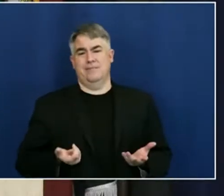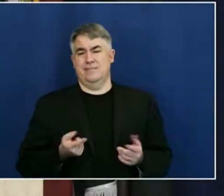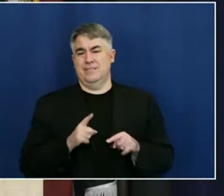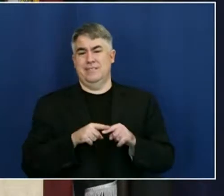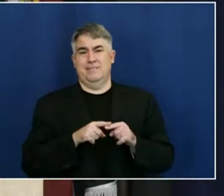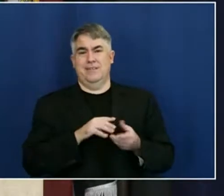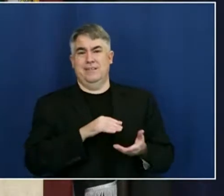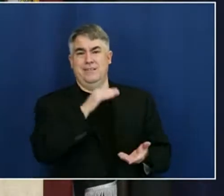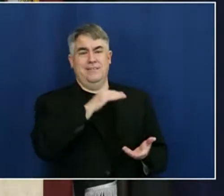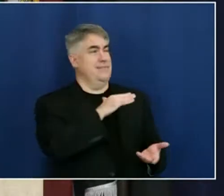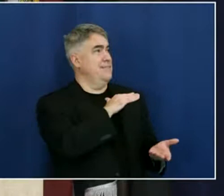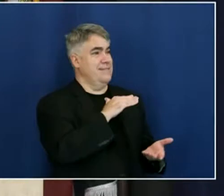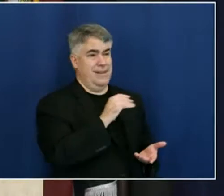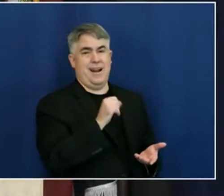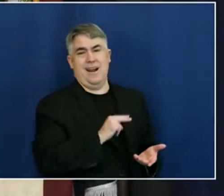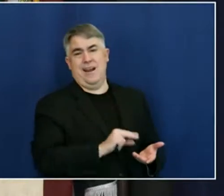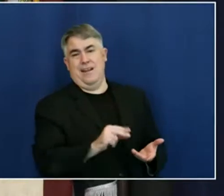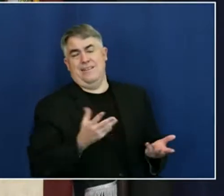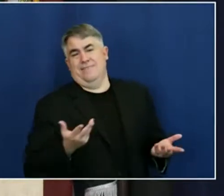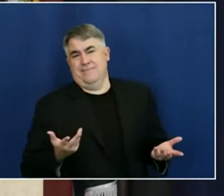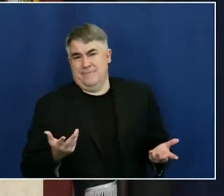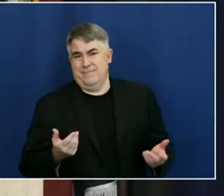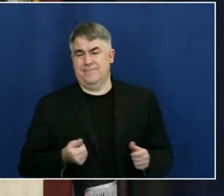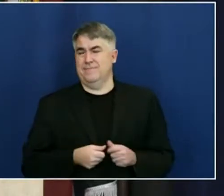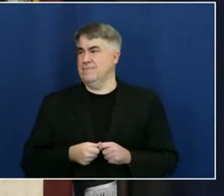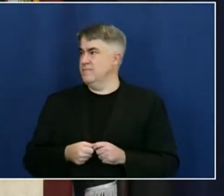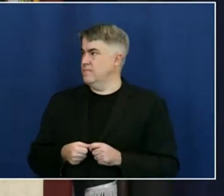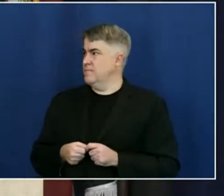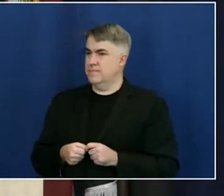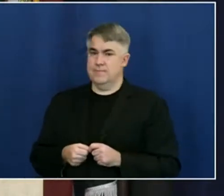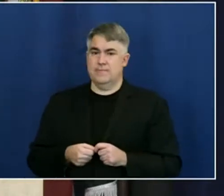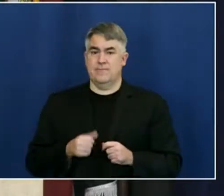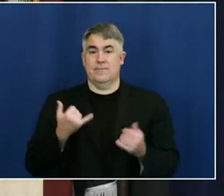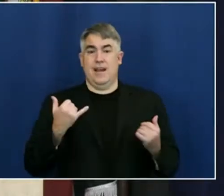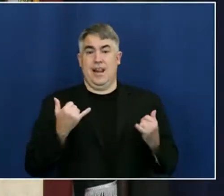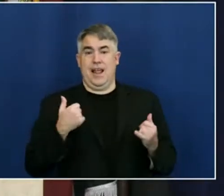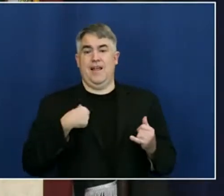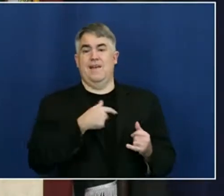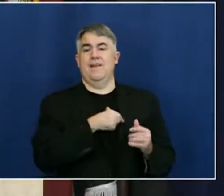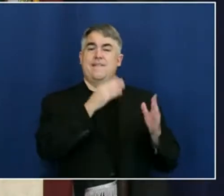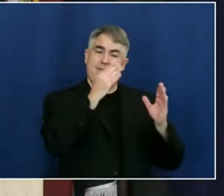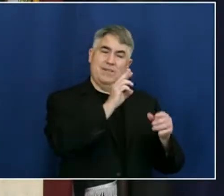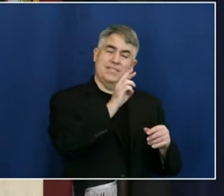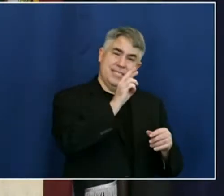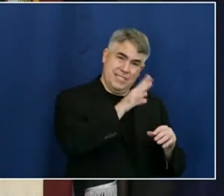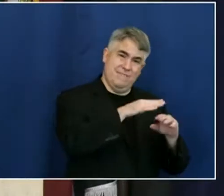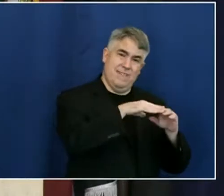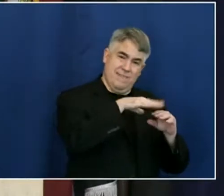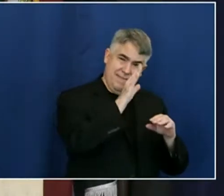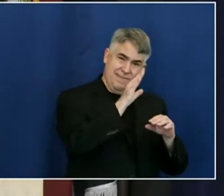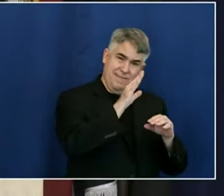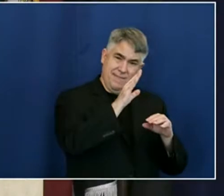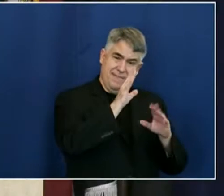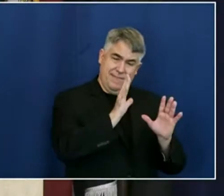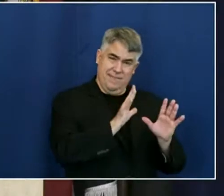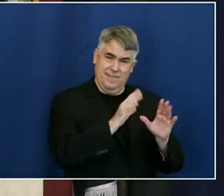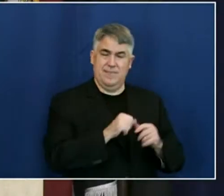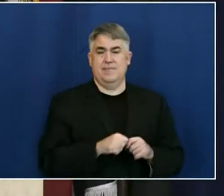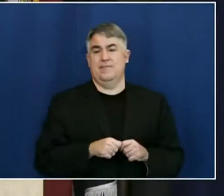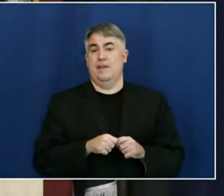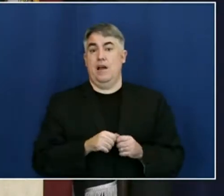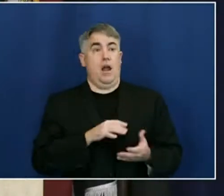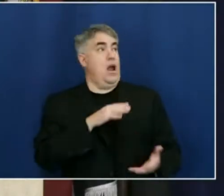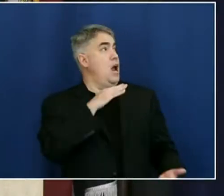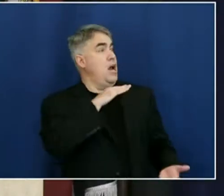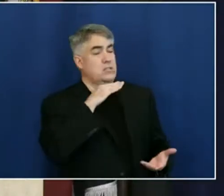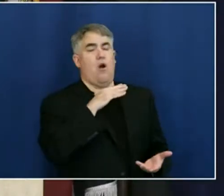supply and demand. We know what we're doing right now. We know what comes next. And then beyond that, we'll have to see as